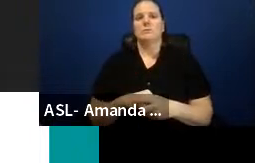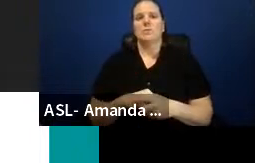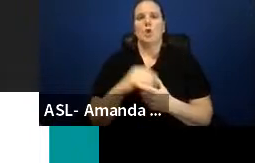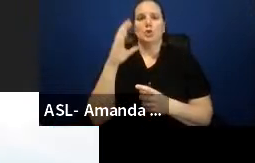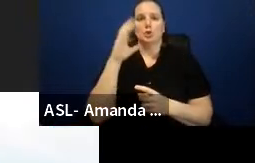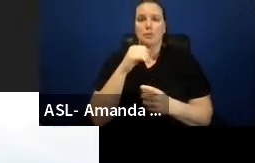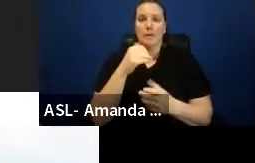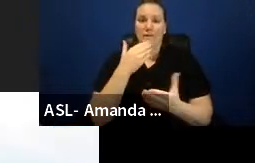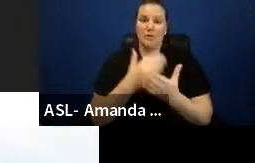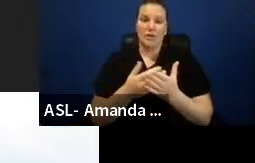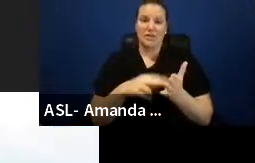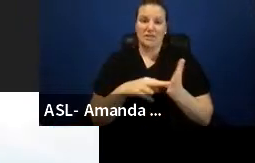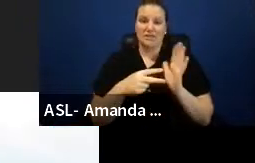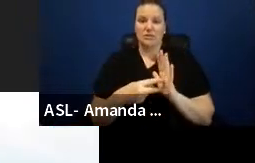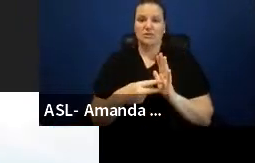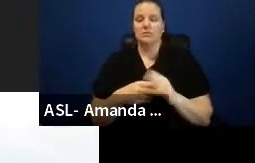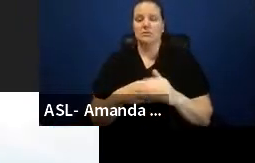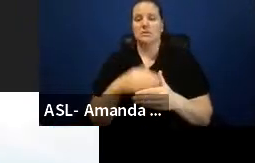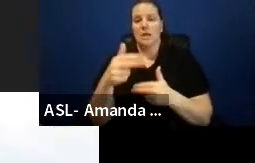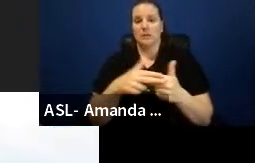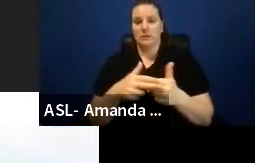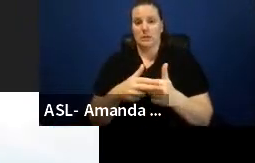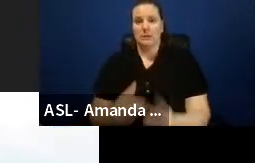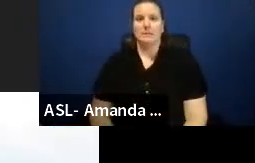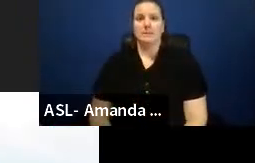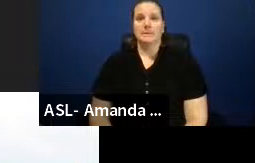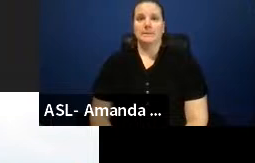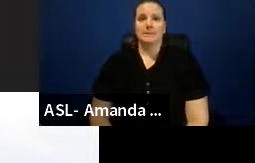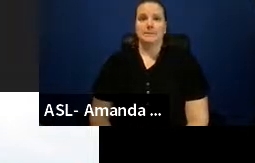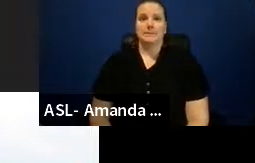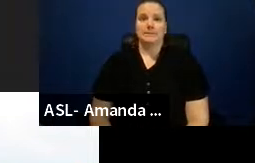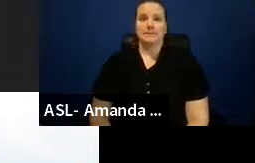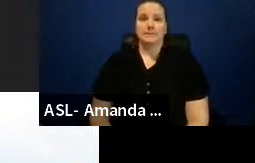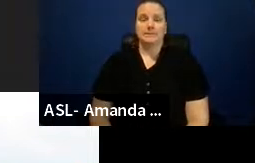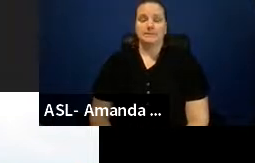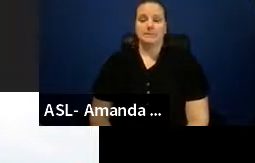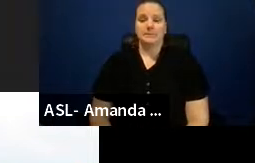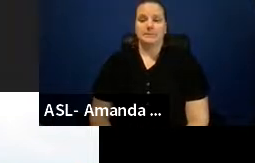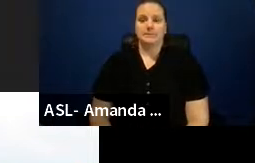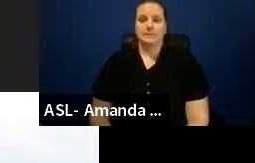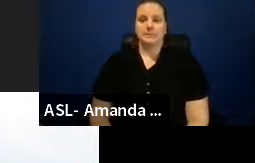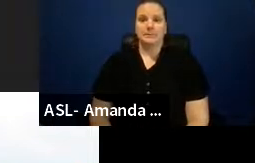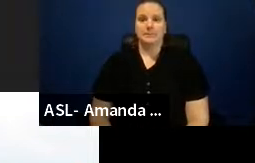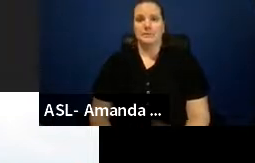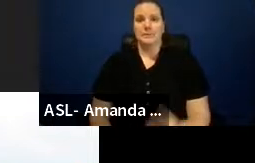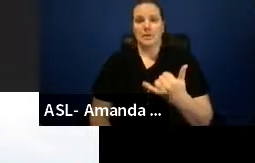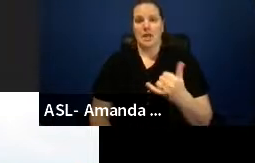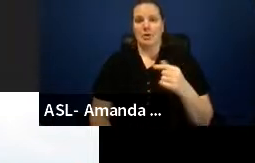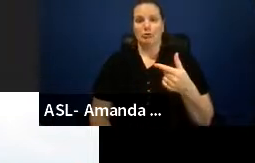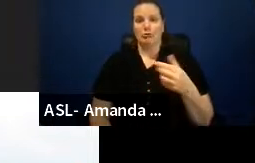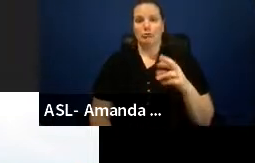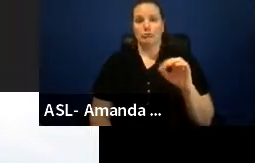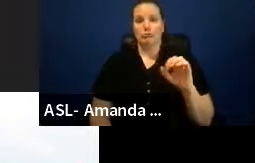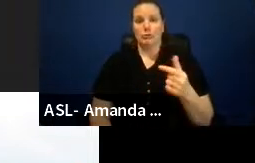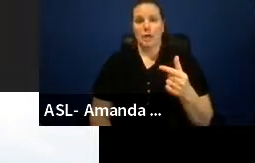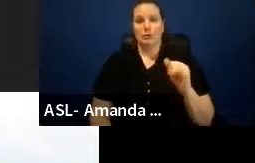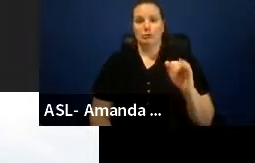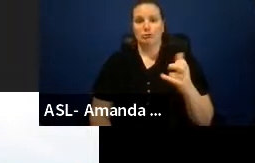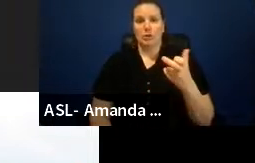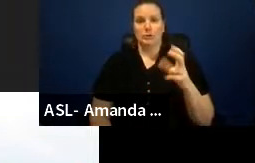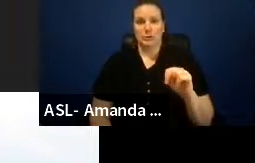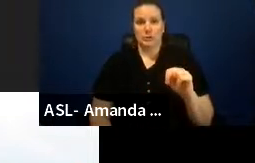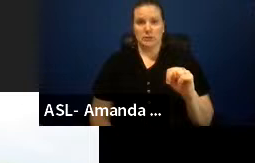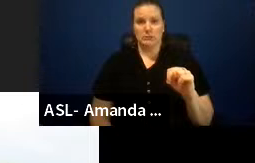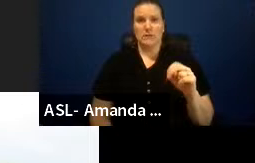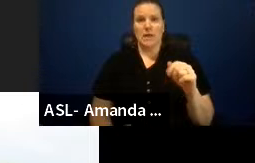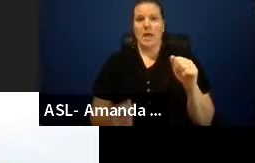intentions. Next slide, please. All right, I will turn it over to Greg, Administrator Johnson, to do